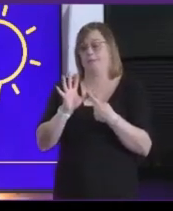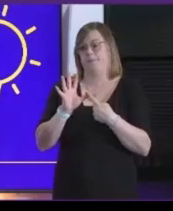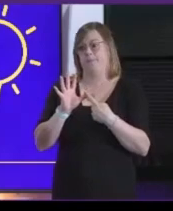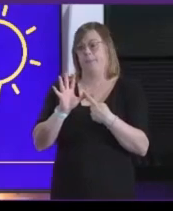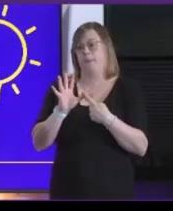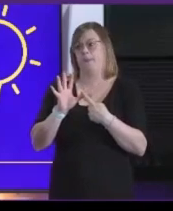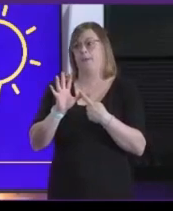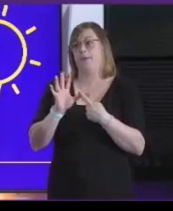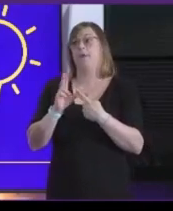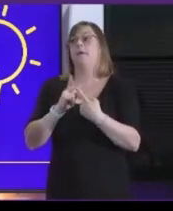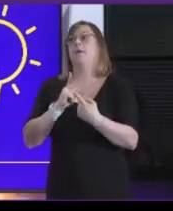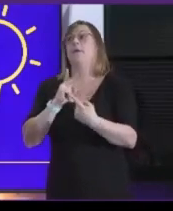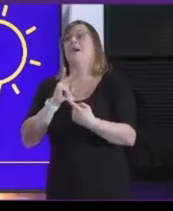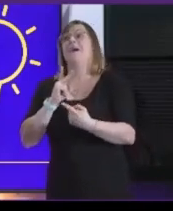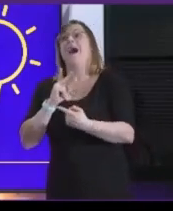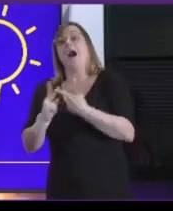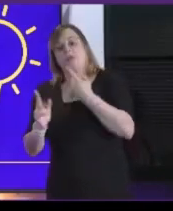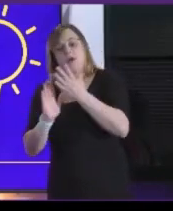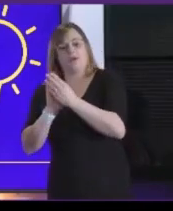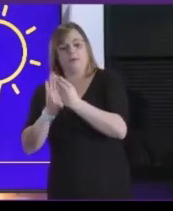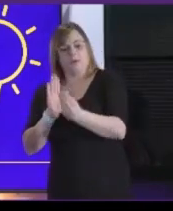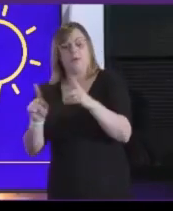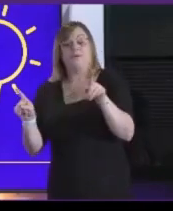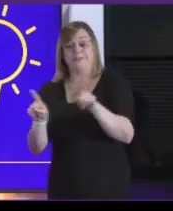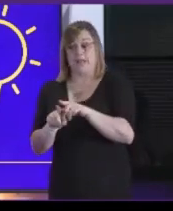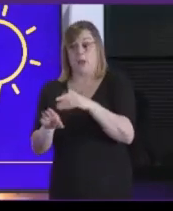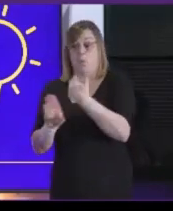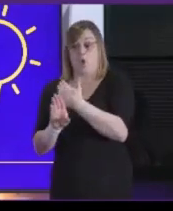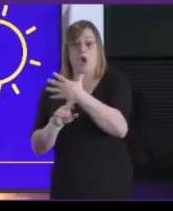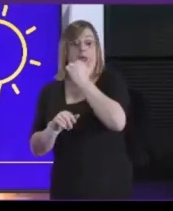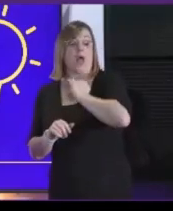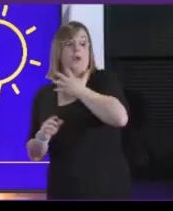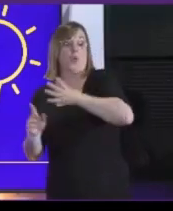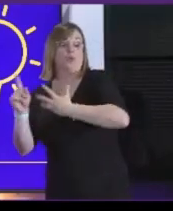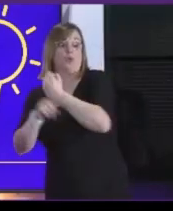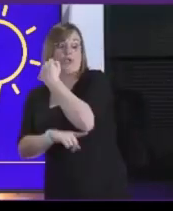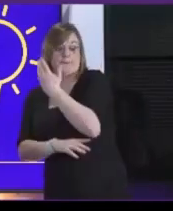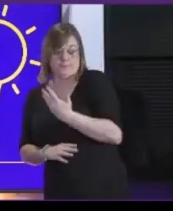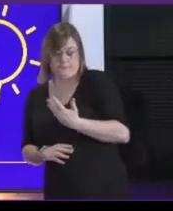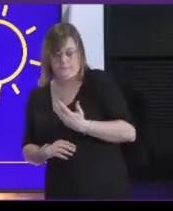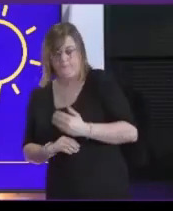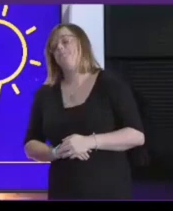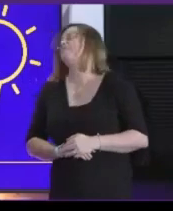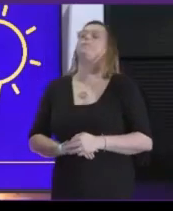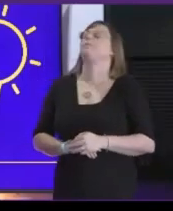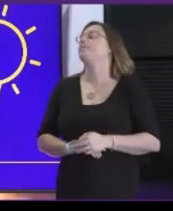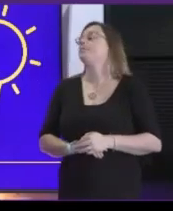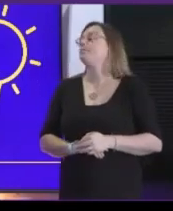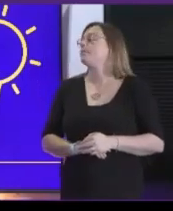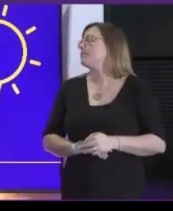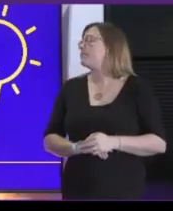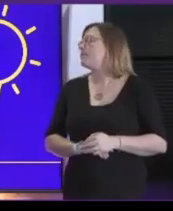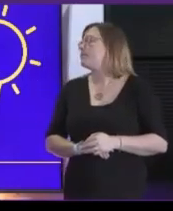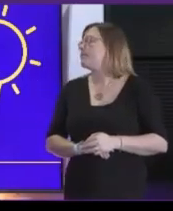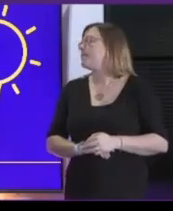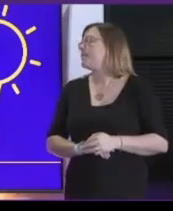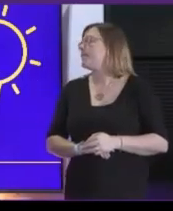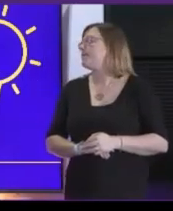is just another example of the same work we're trying to do. And as our work